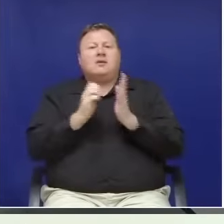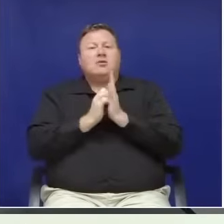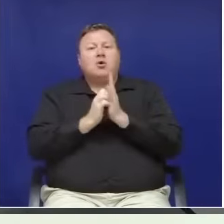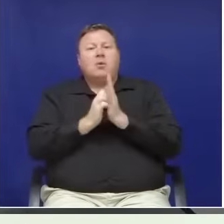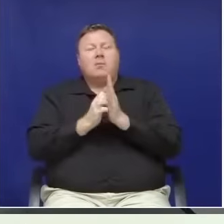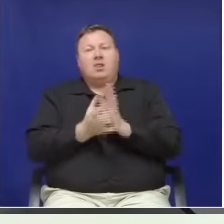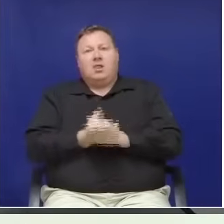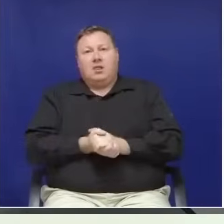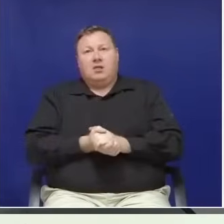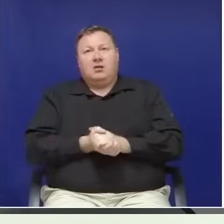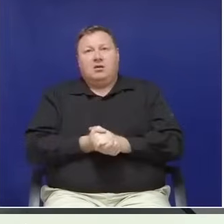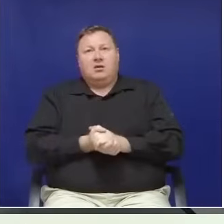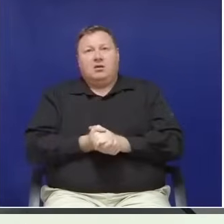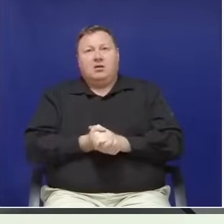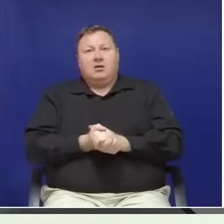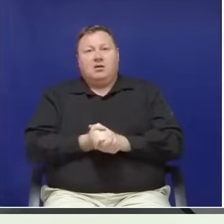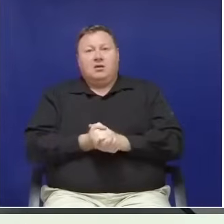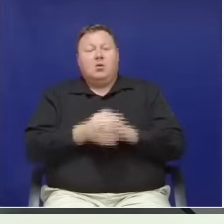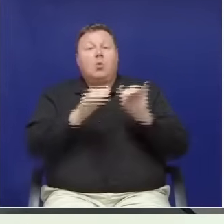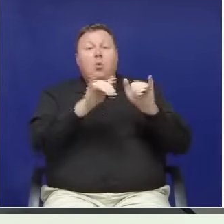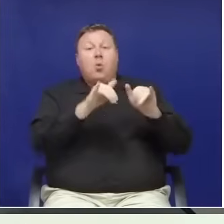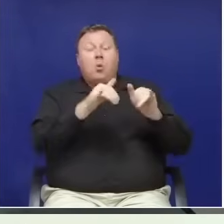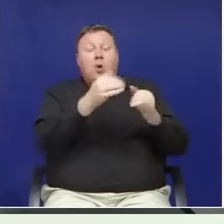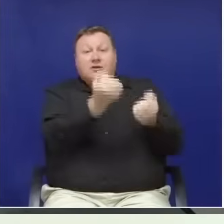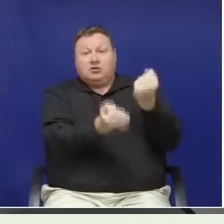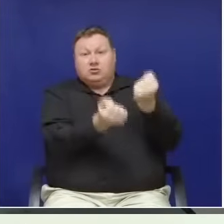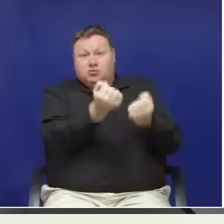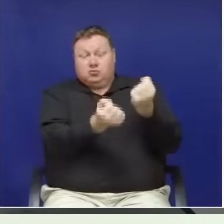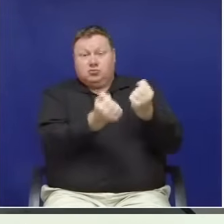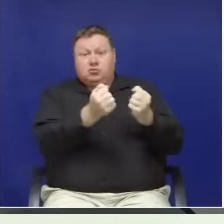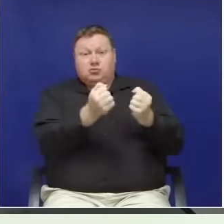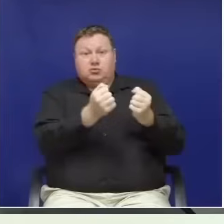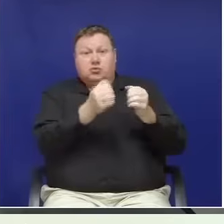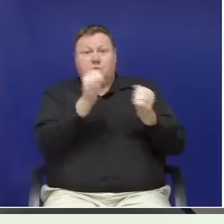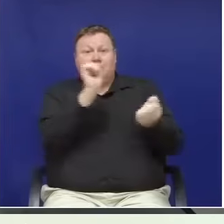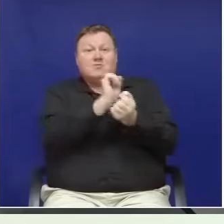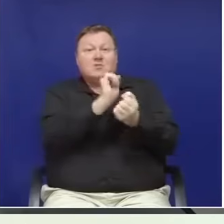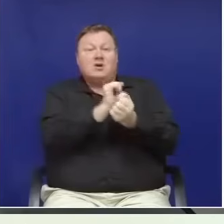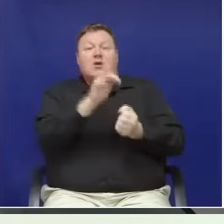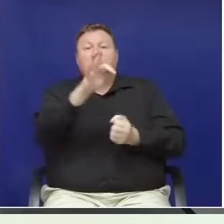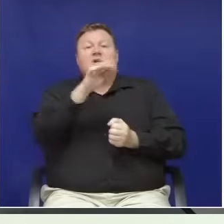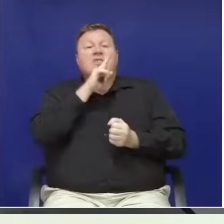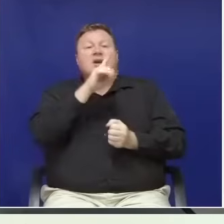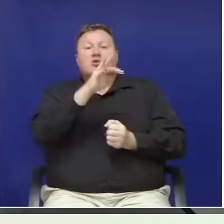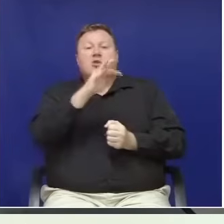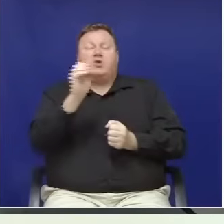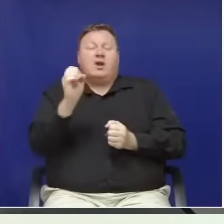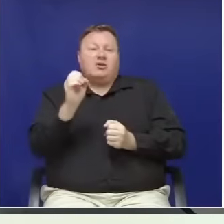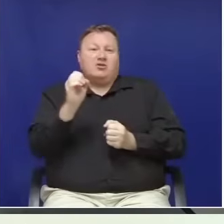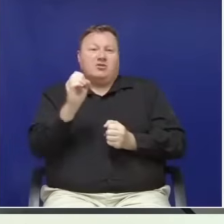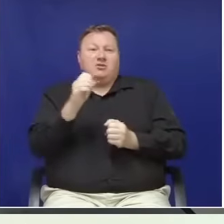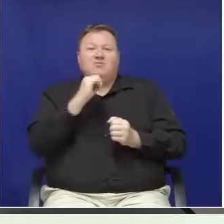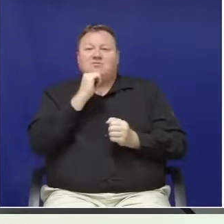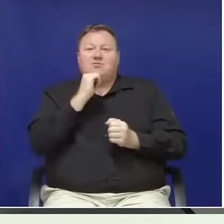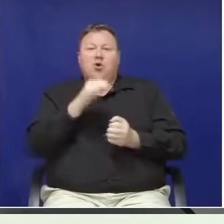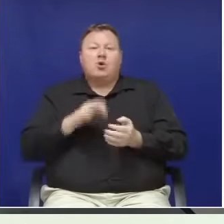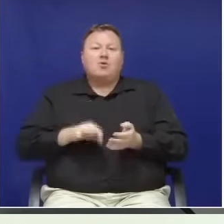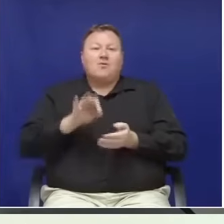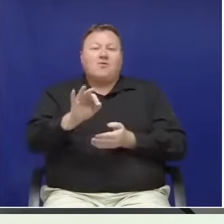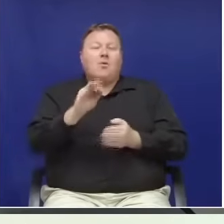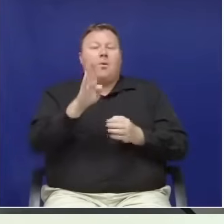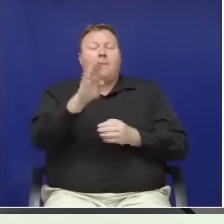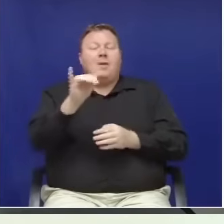have remand detainees, about 3,300, who couldn't afford a bail of less than